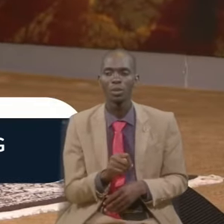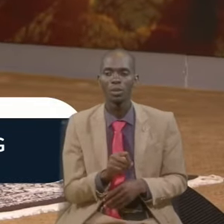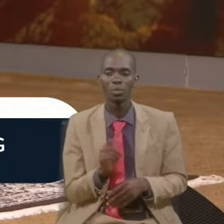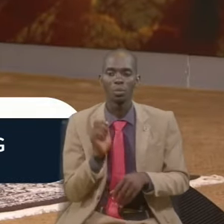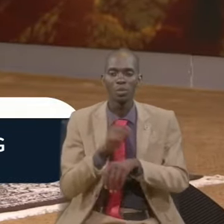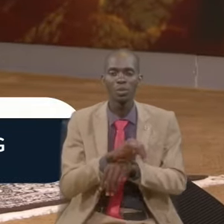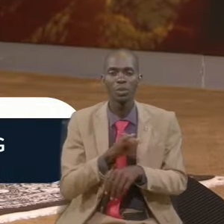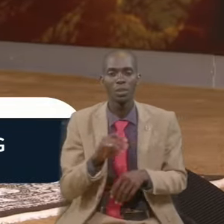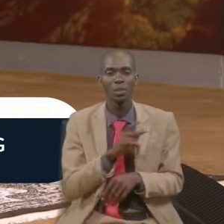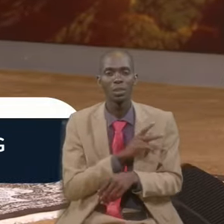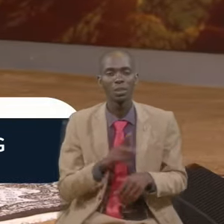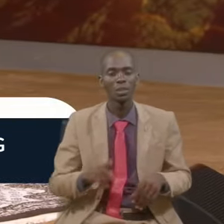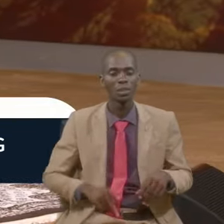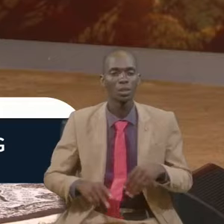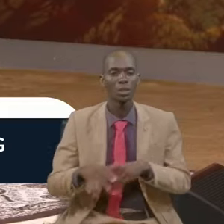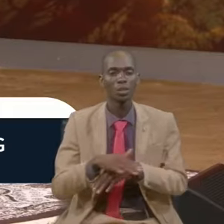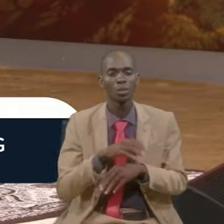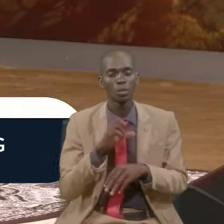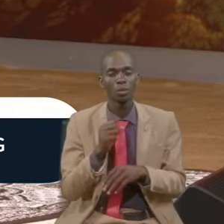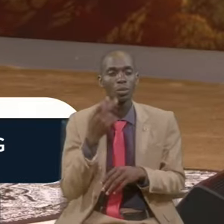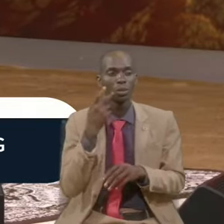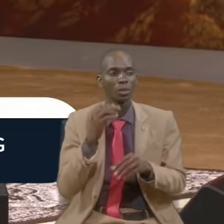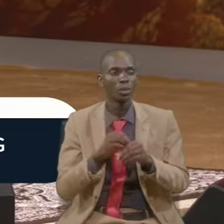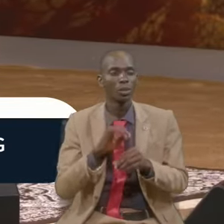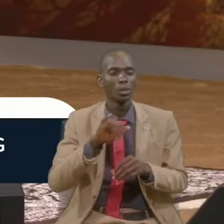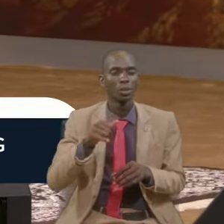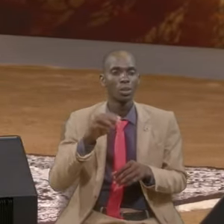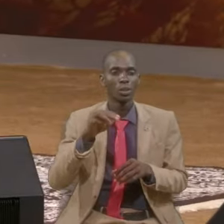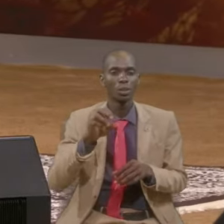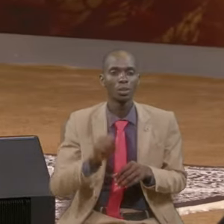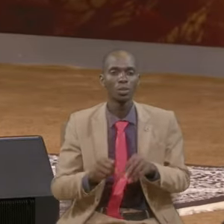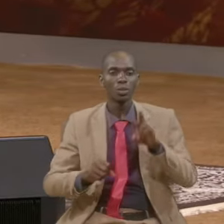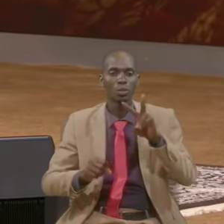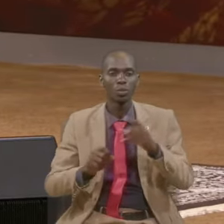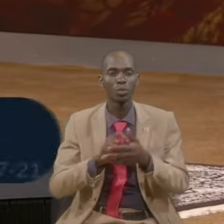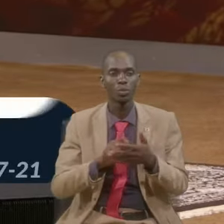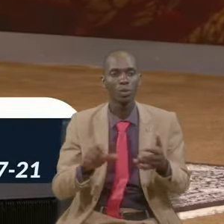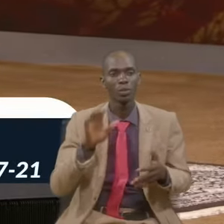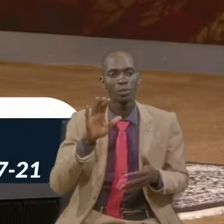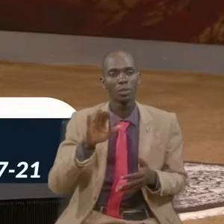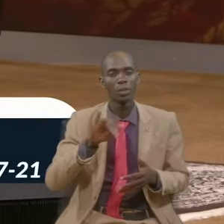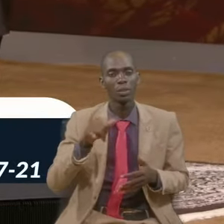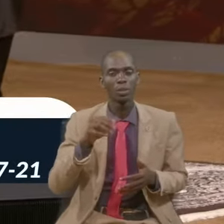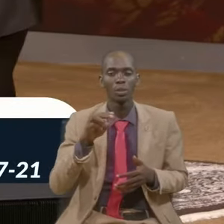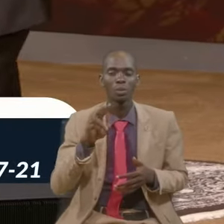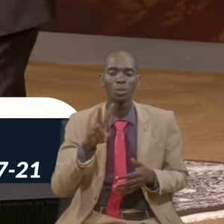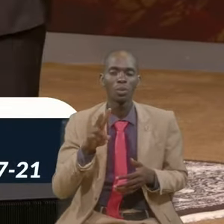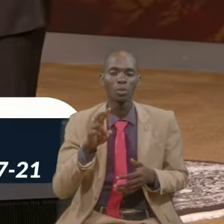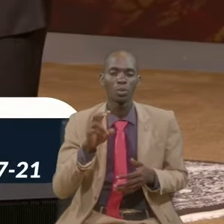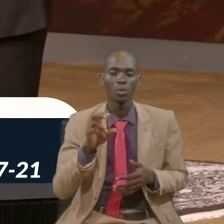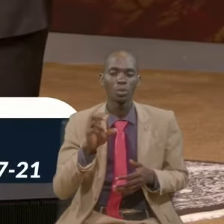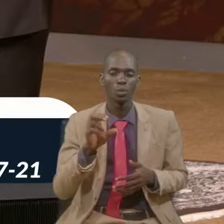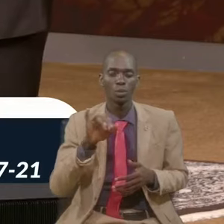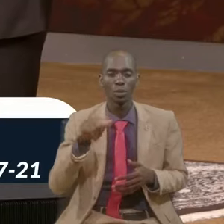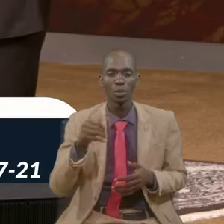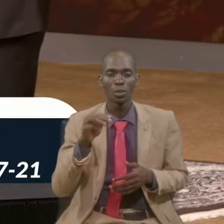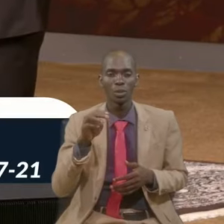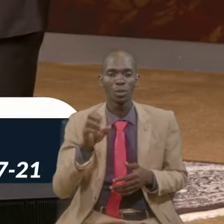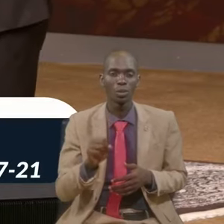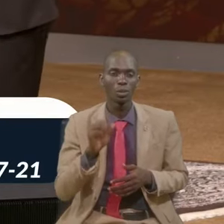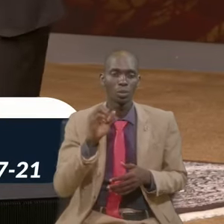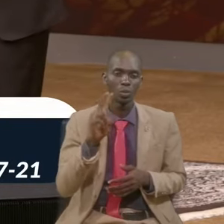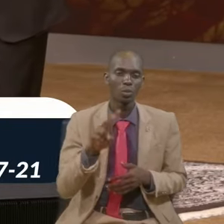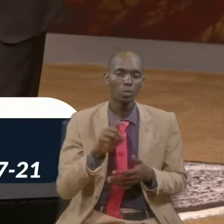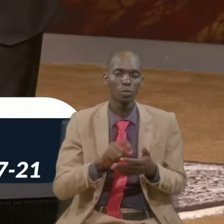at James chapter 2 verse 5. In James chapter 2 verse 5, hearken, my beloved